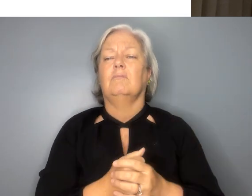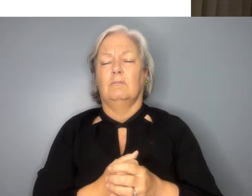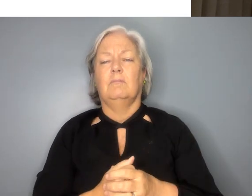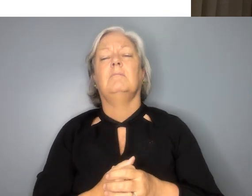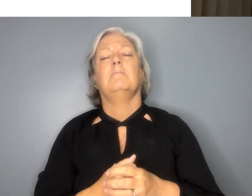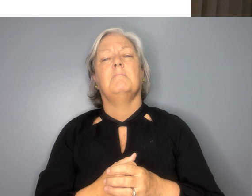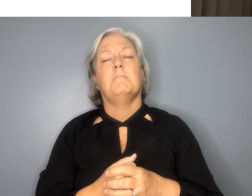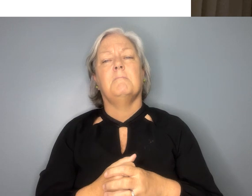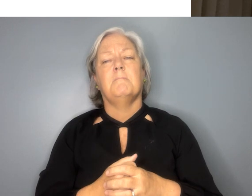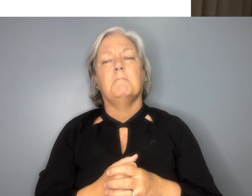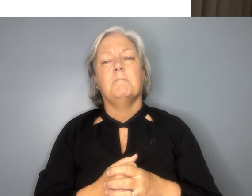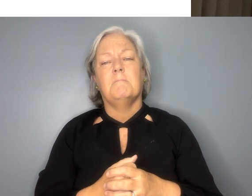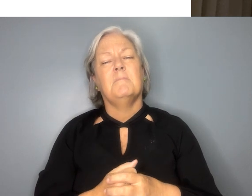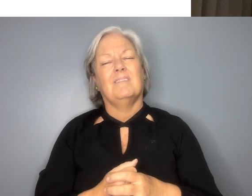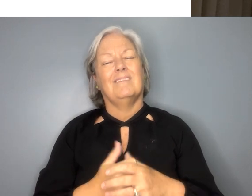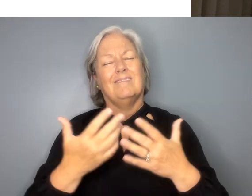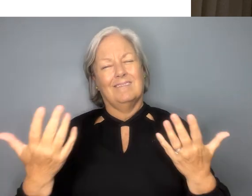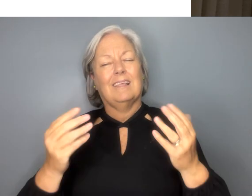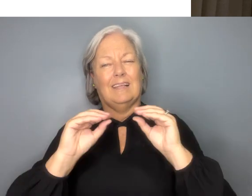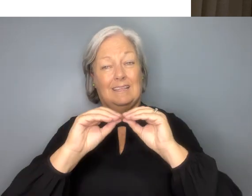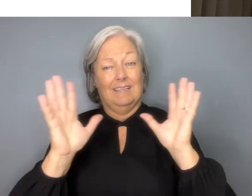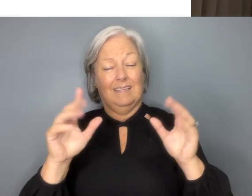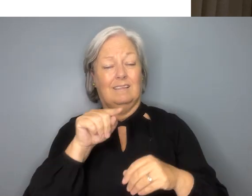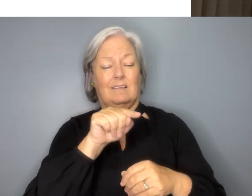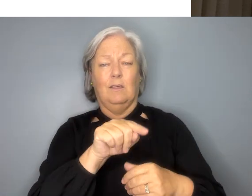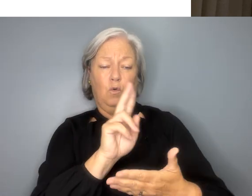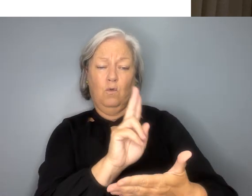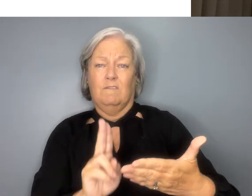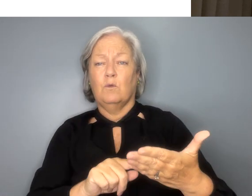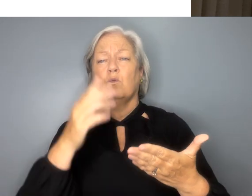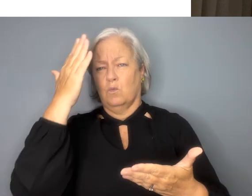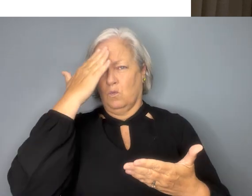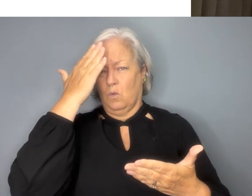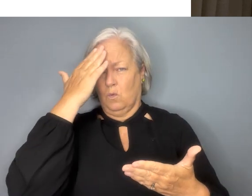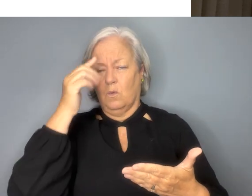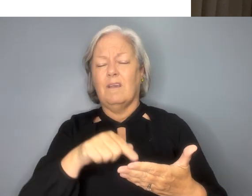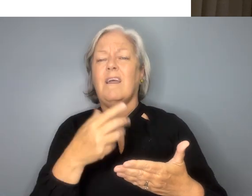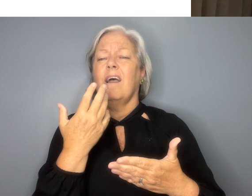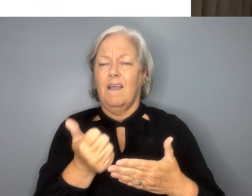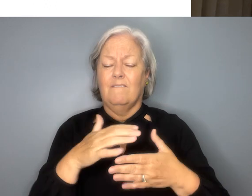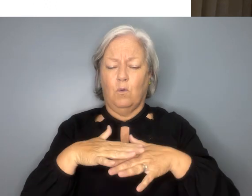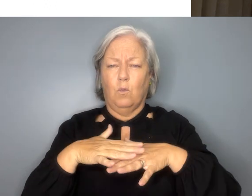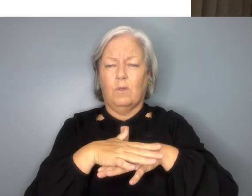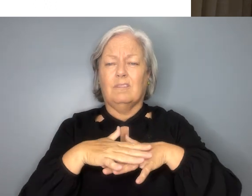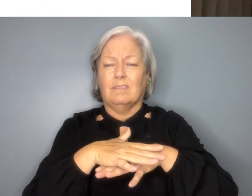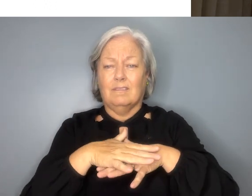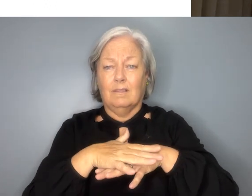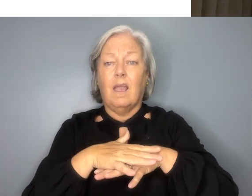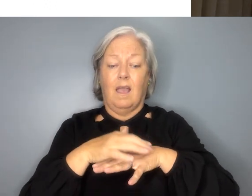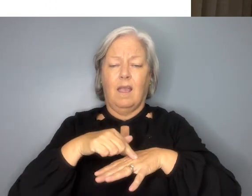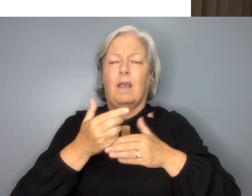characteristics, or SOGI-esque issues. But it's clear that the Convention recognises